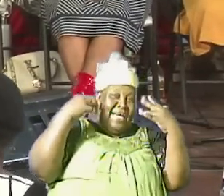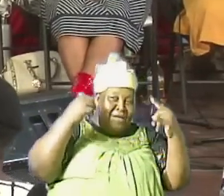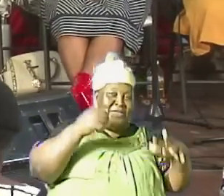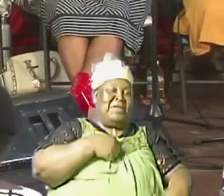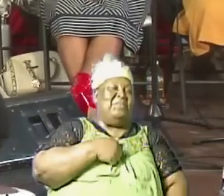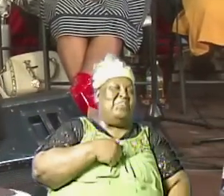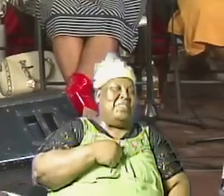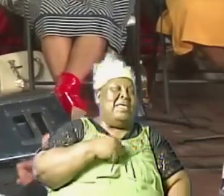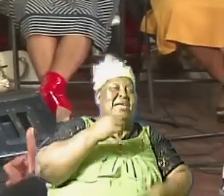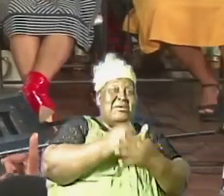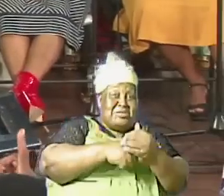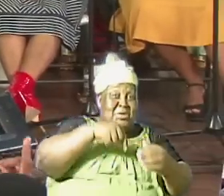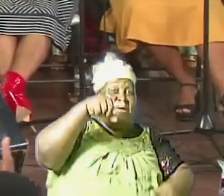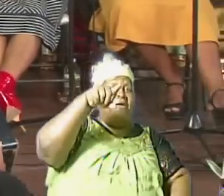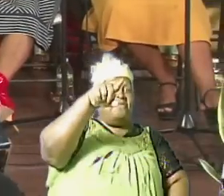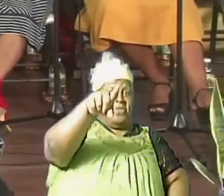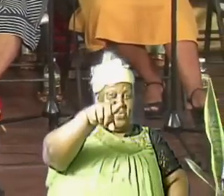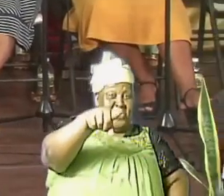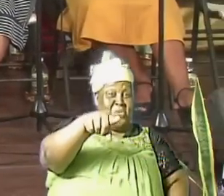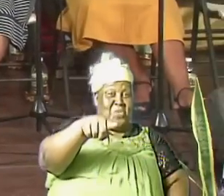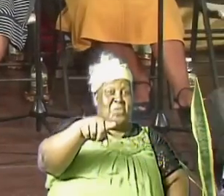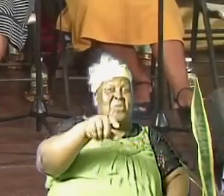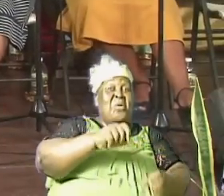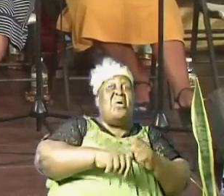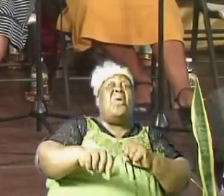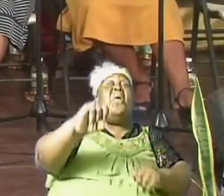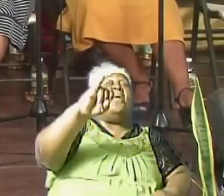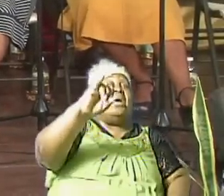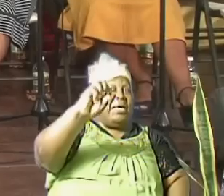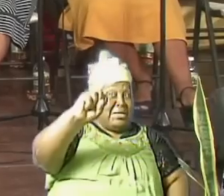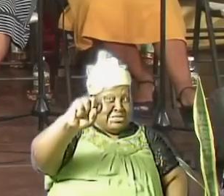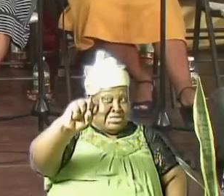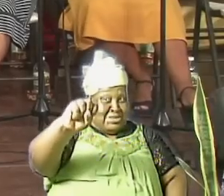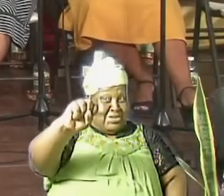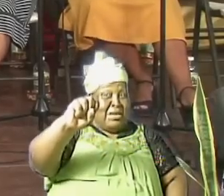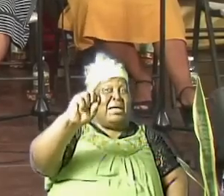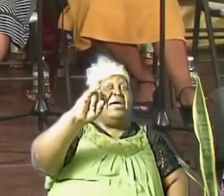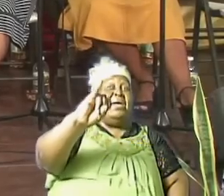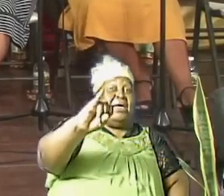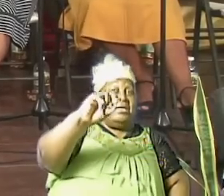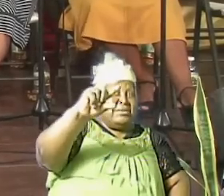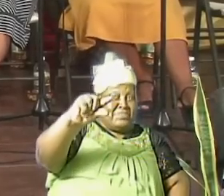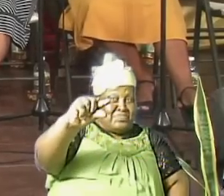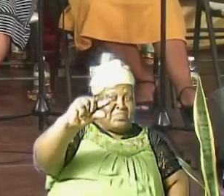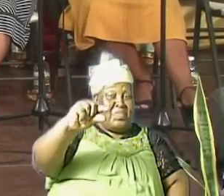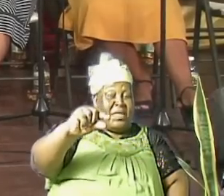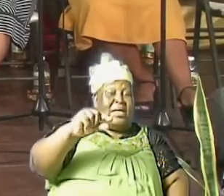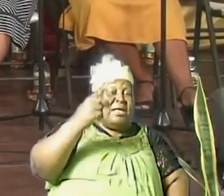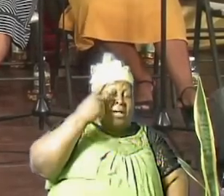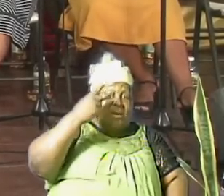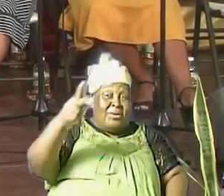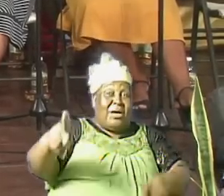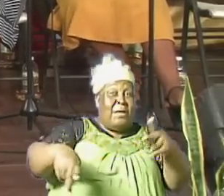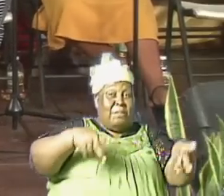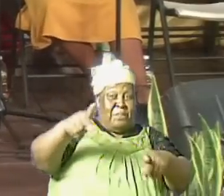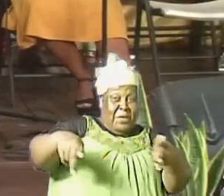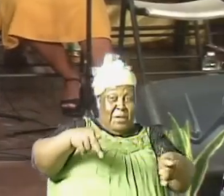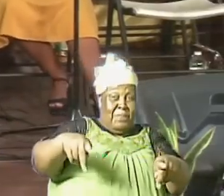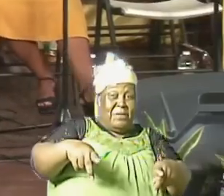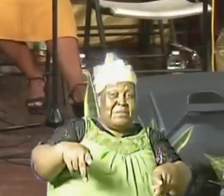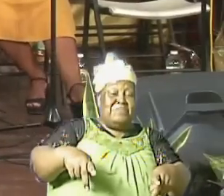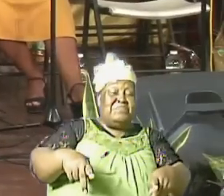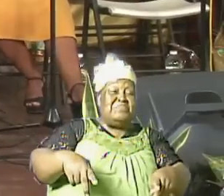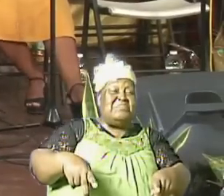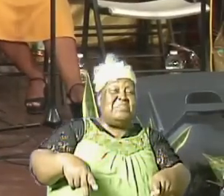me. But some of you go on Instagram and you look at people profile and you dress like